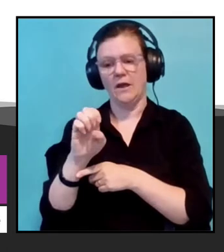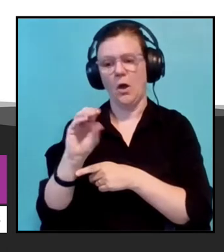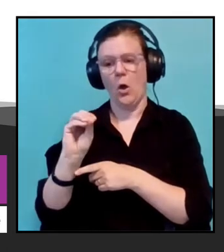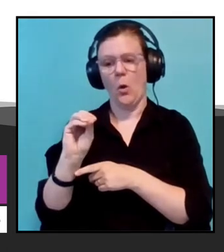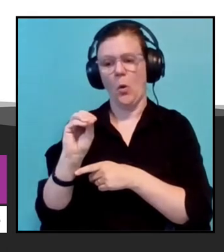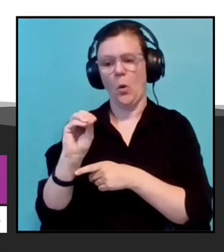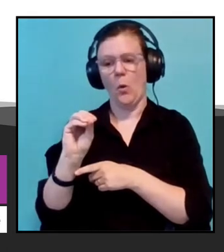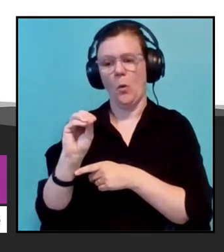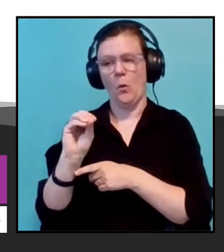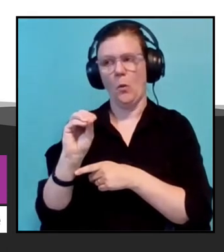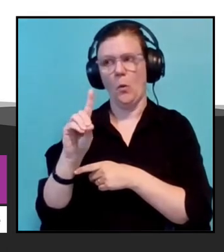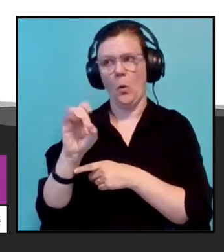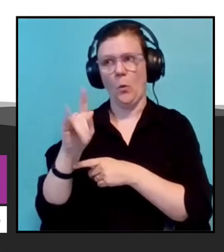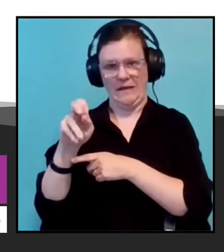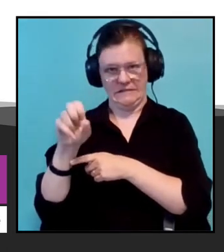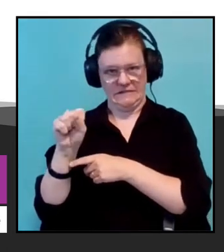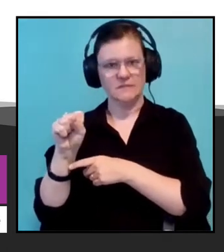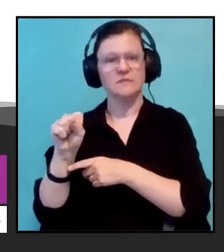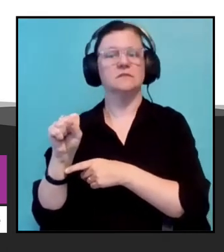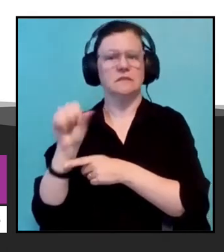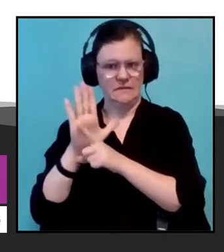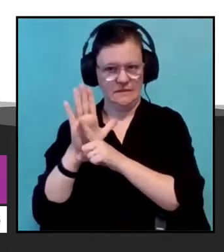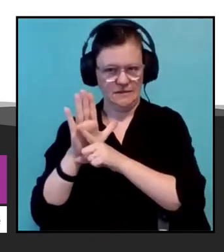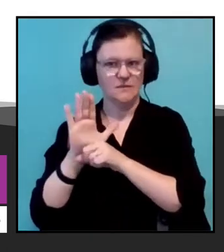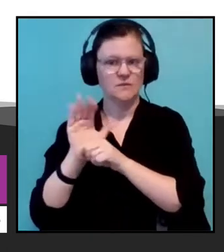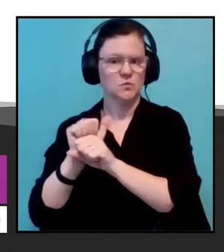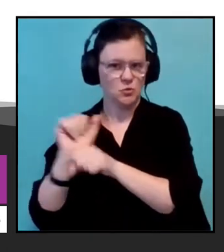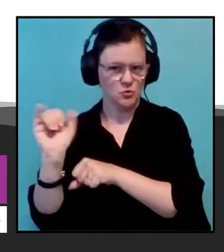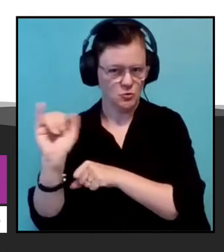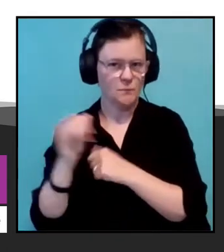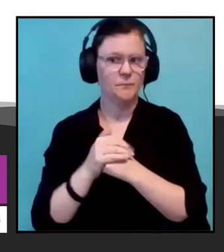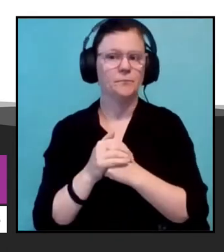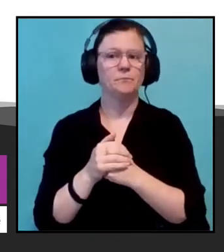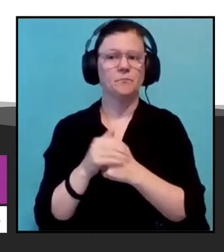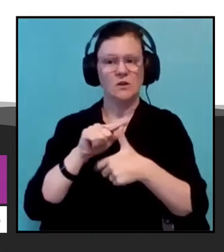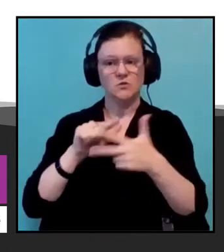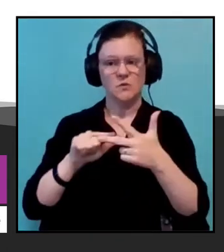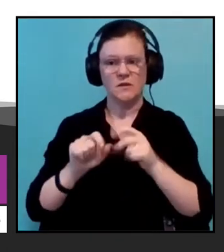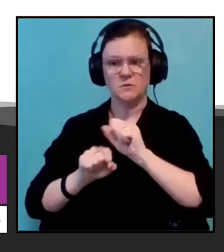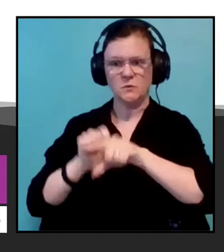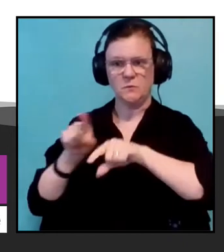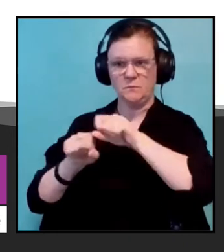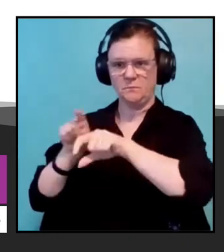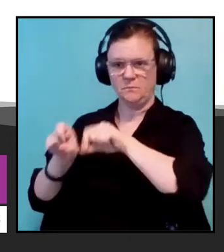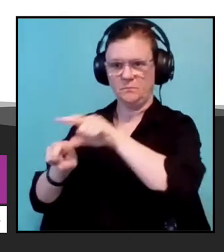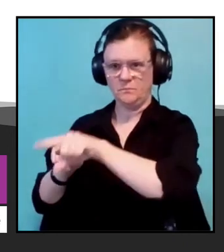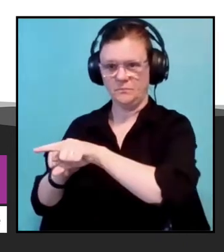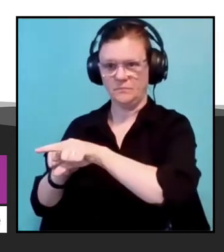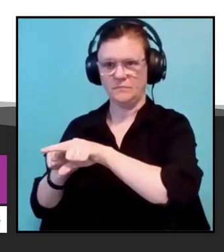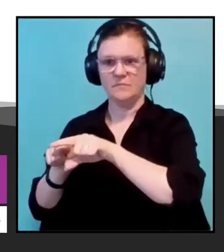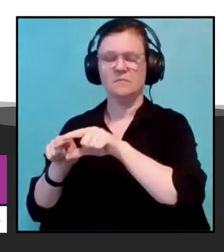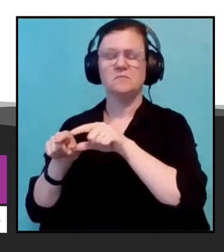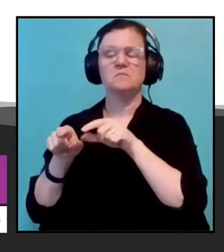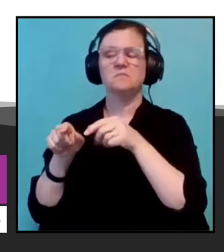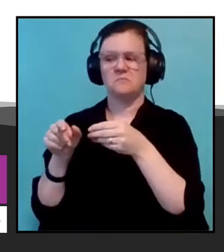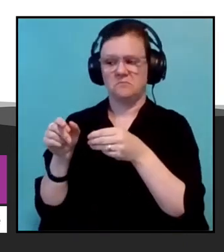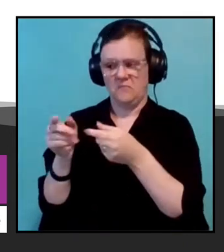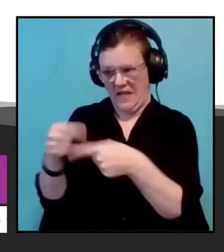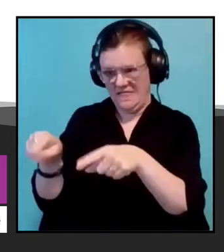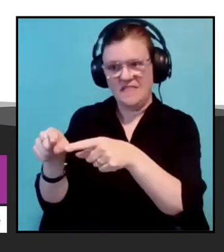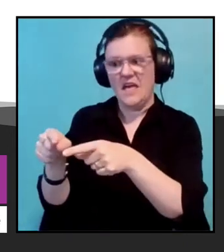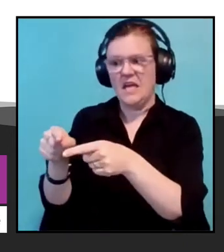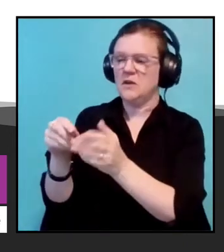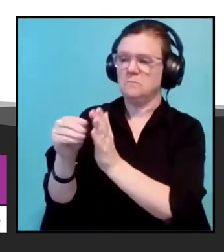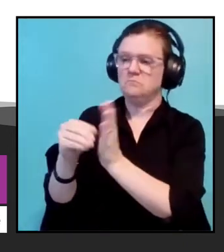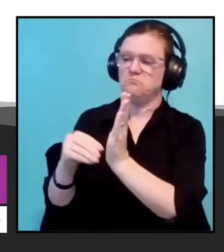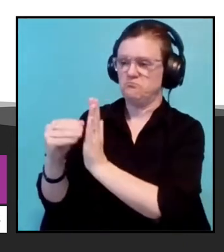well. And so these prompts were made available at our activation for community members to respond to and